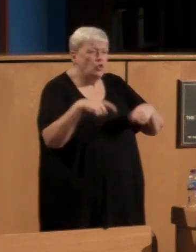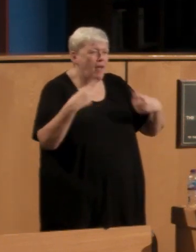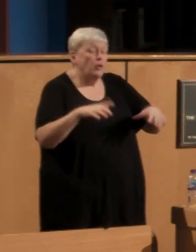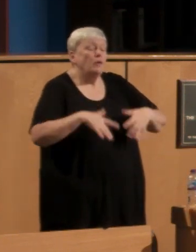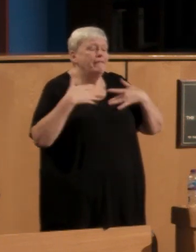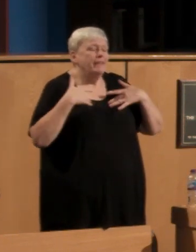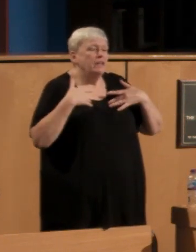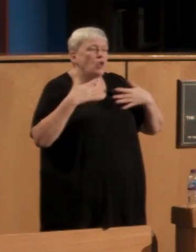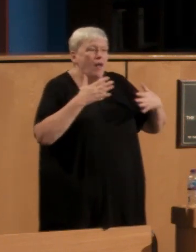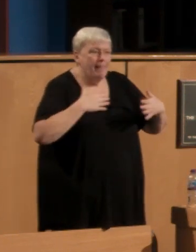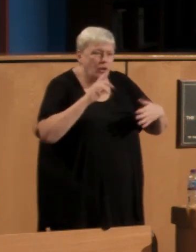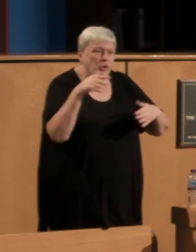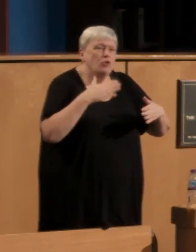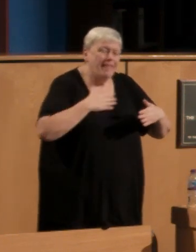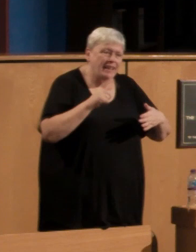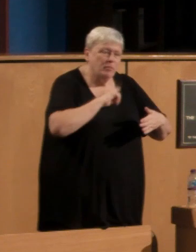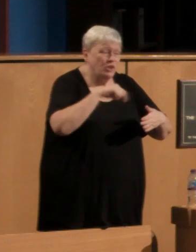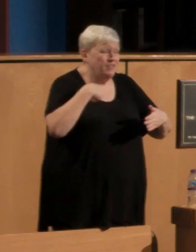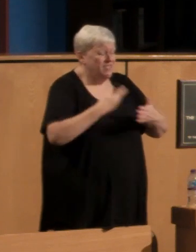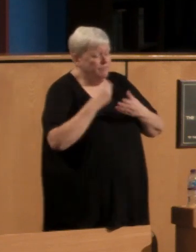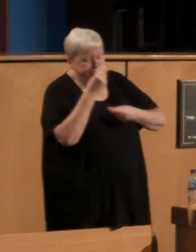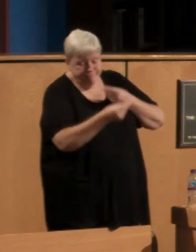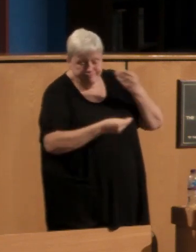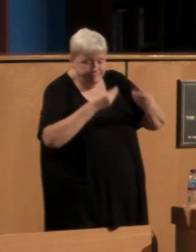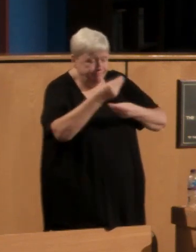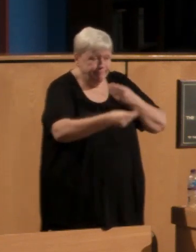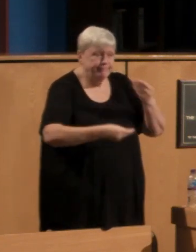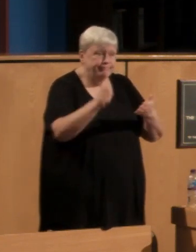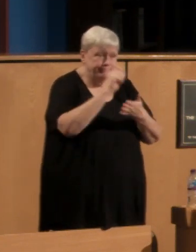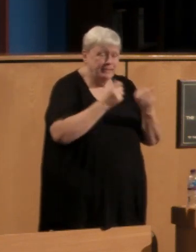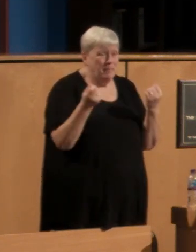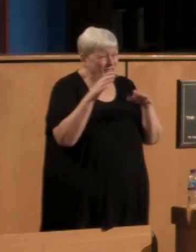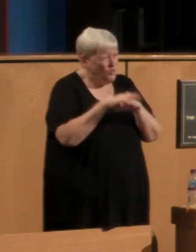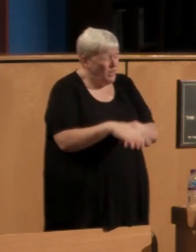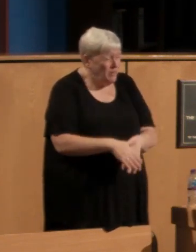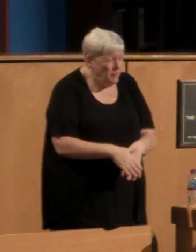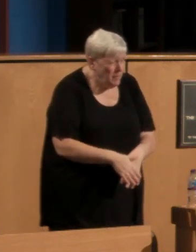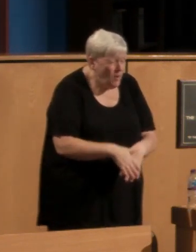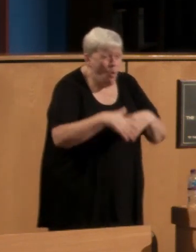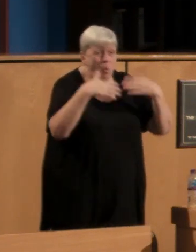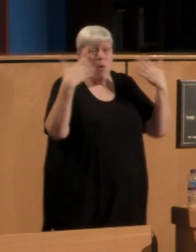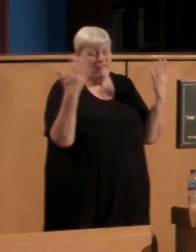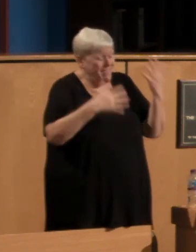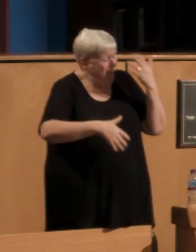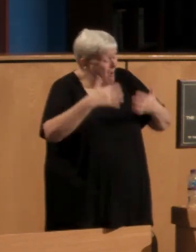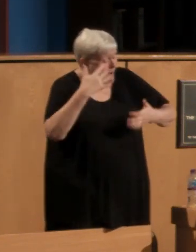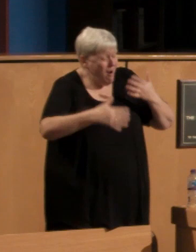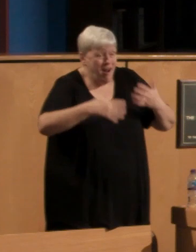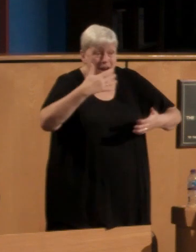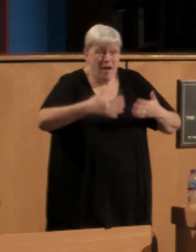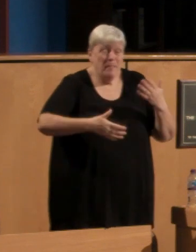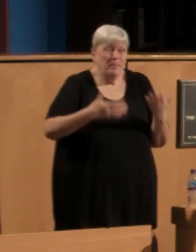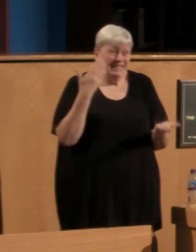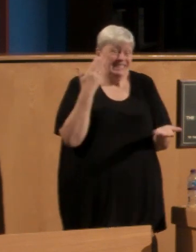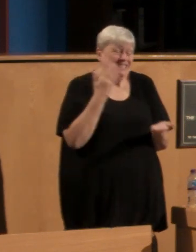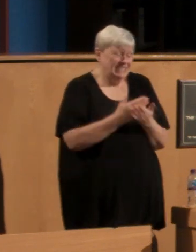like what you like, because you're considered boring or mainstream. Whatever the harm is in fulfilling a